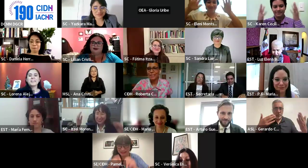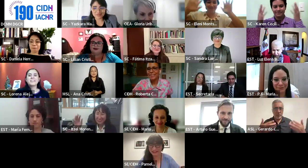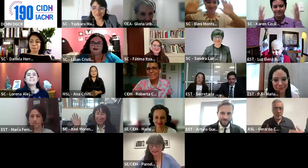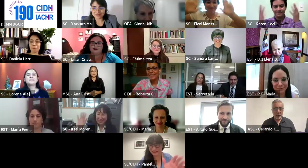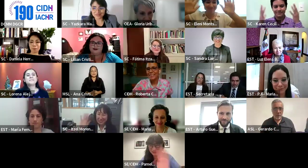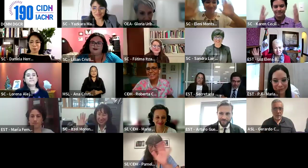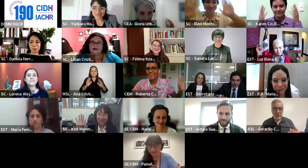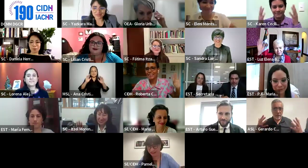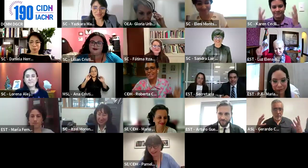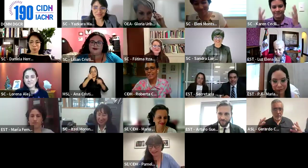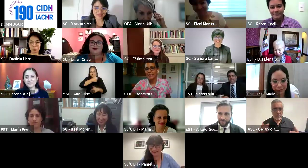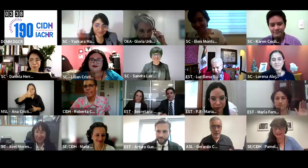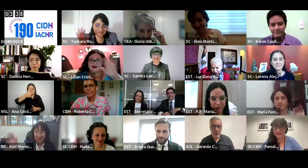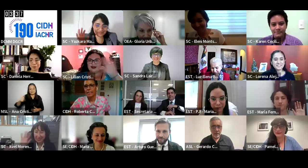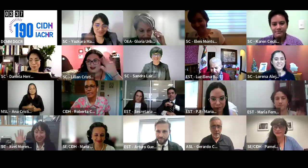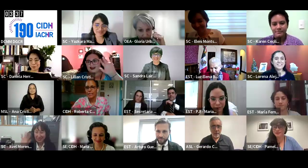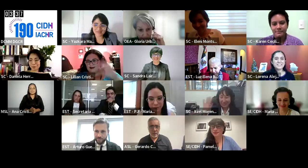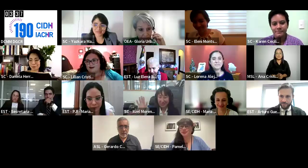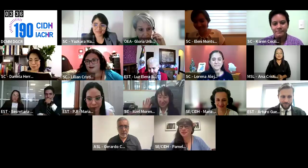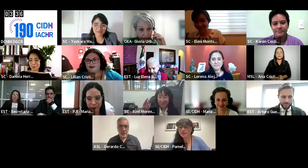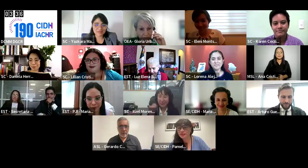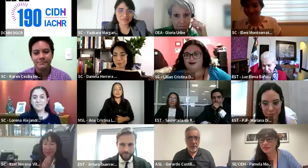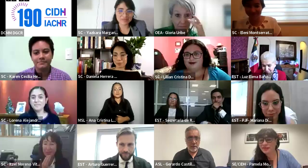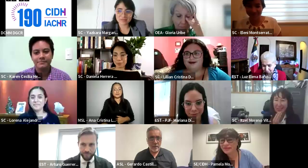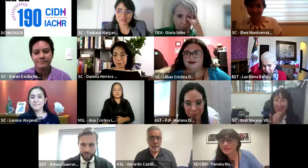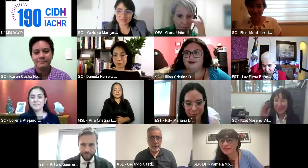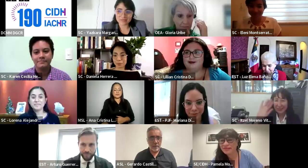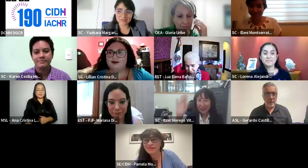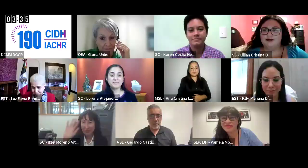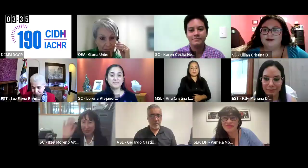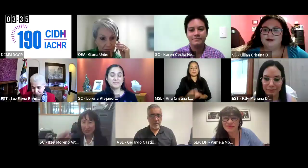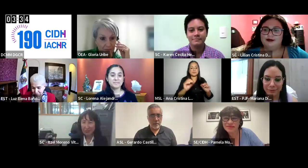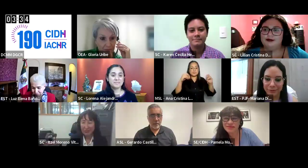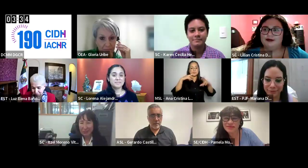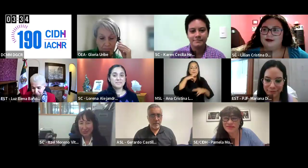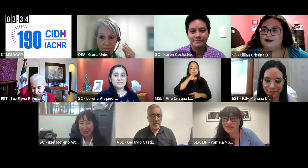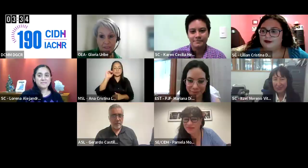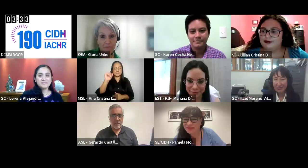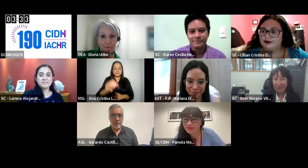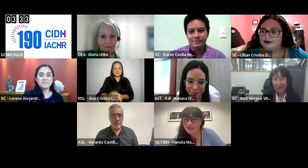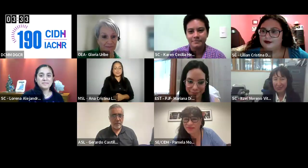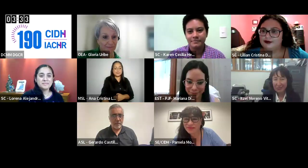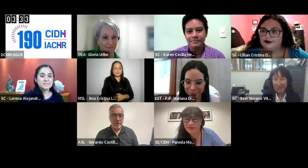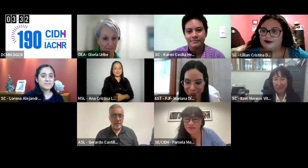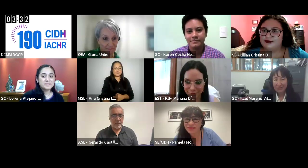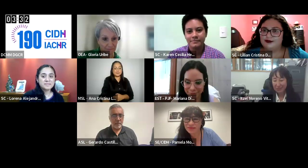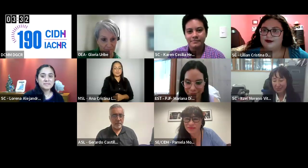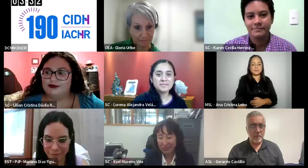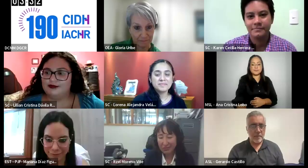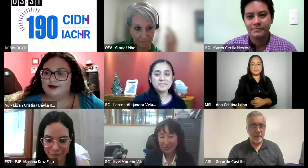Goodbye, everyone. Goodbye. Gracias, Fede. Cerramos.